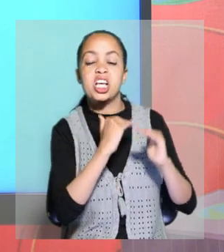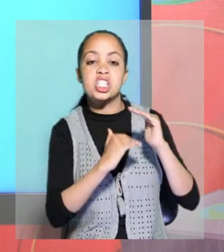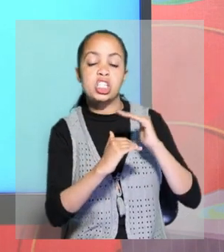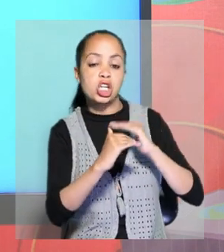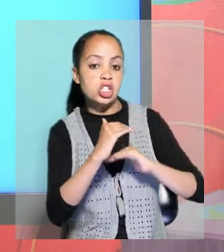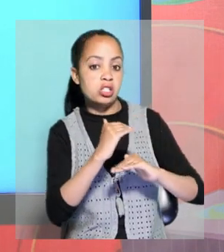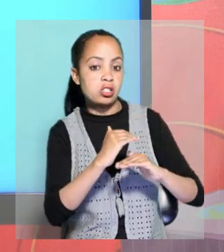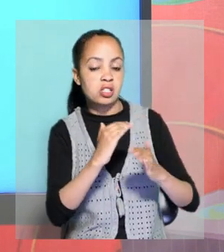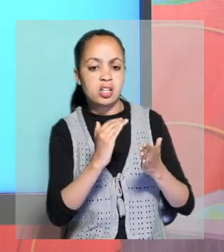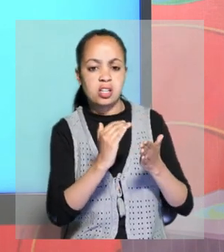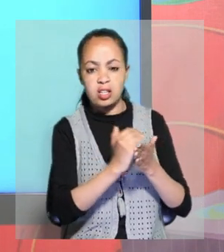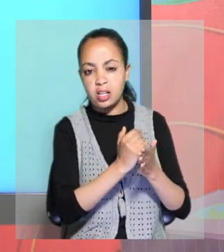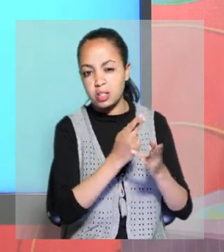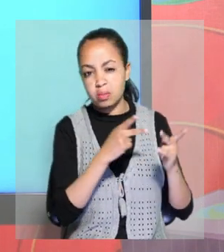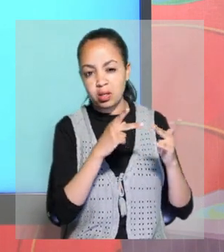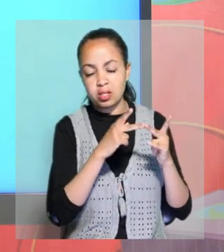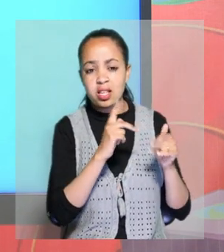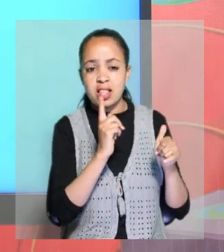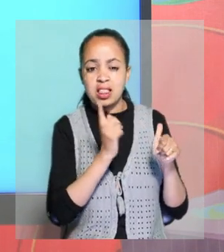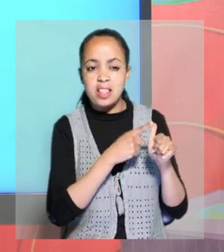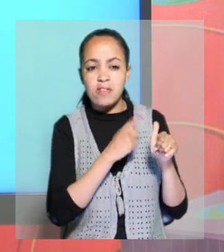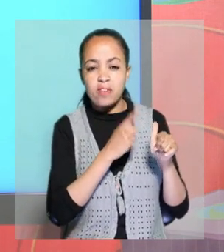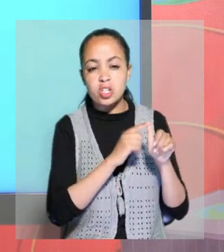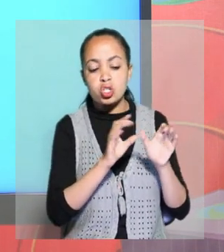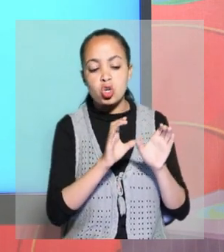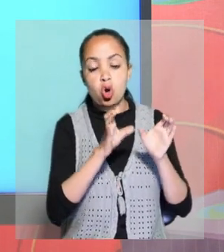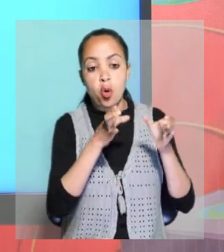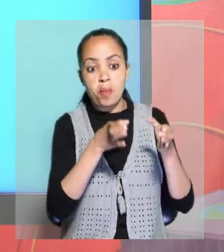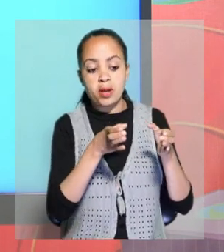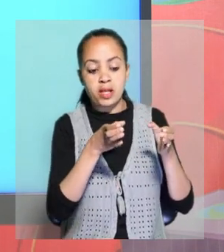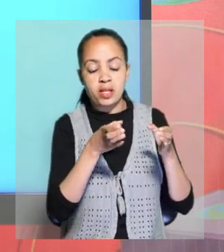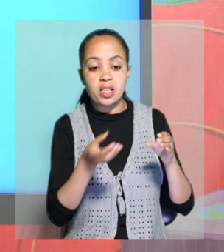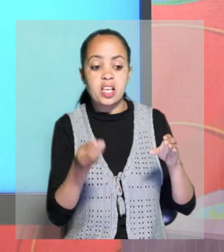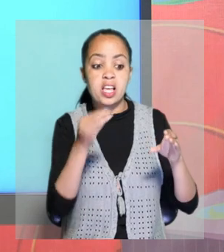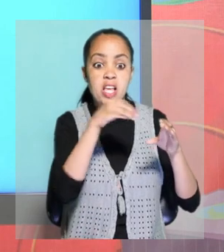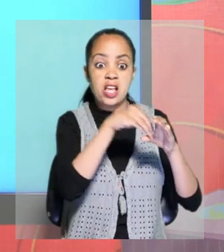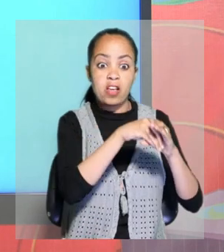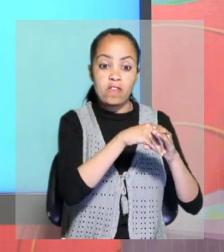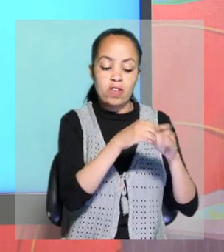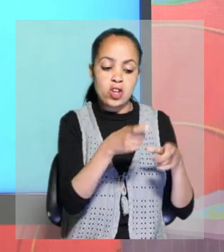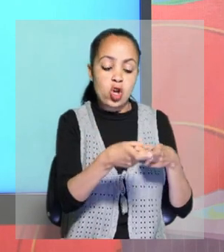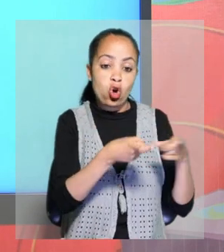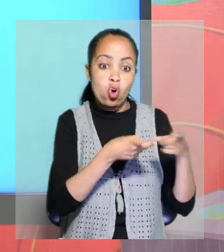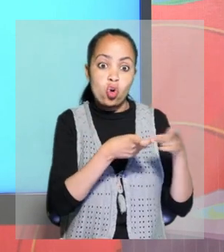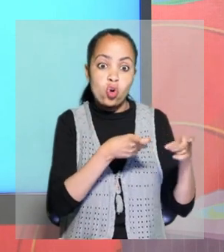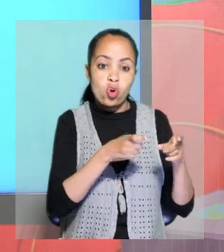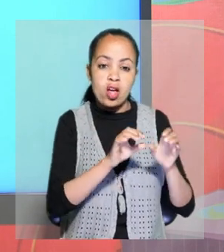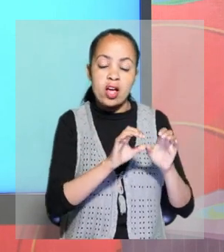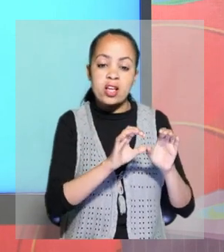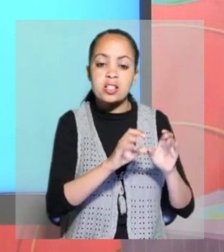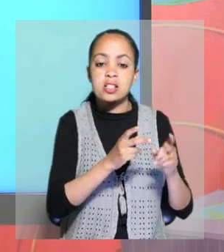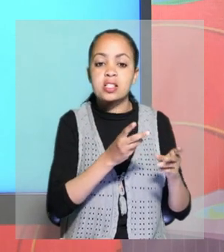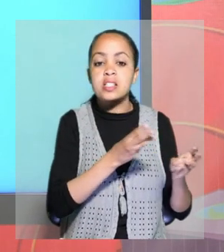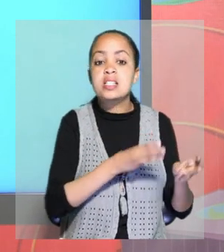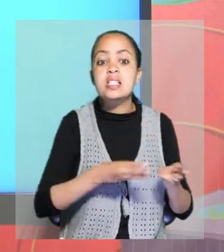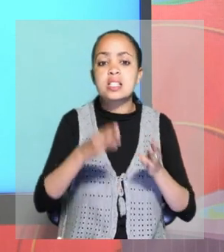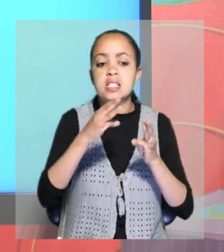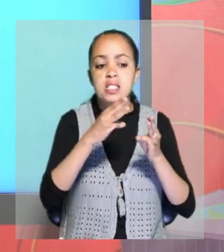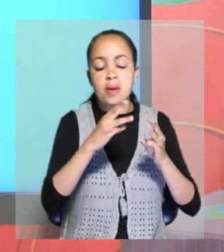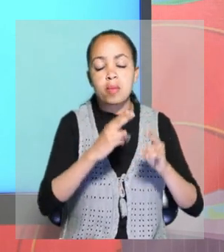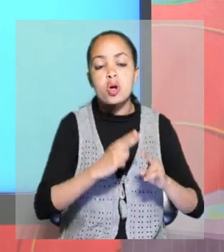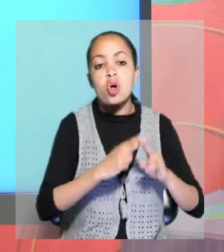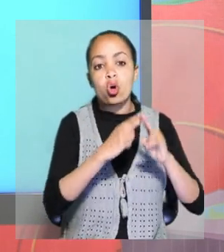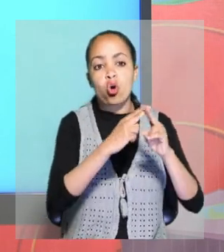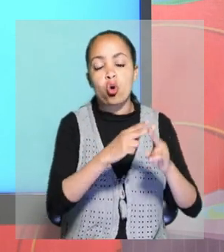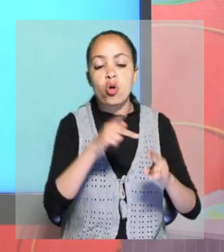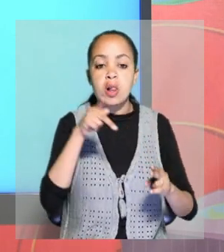out. Here, the first community that can be invade or colonize this ecosystem is called pioneer